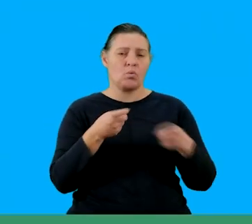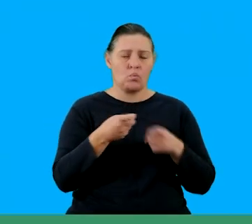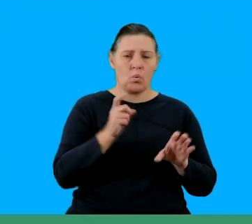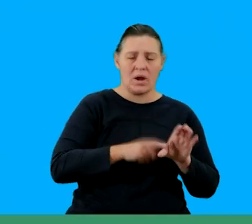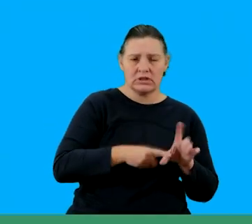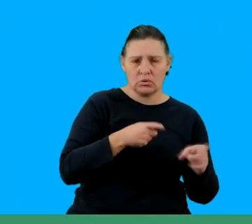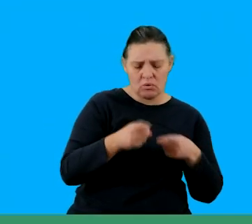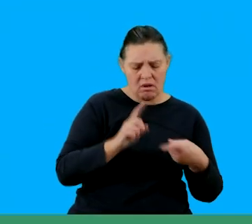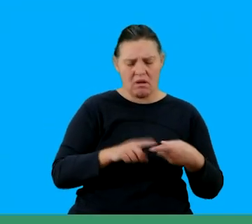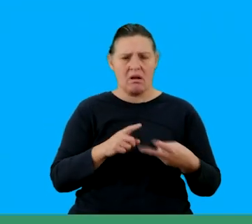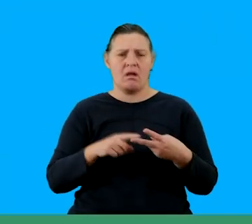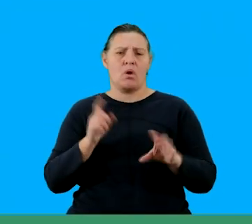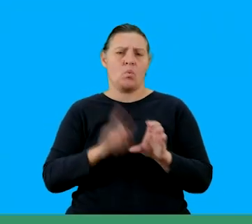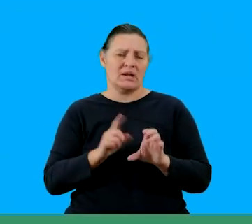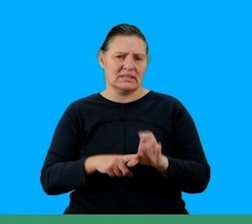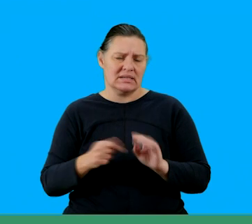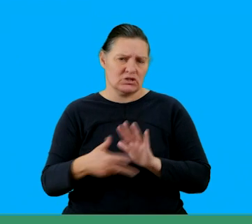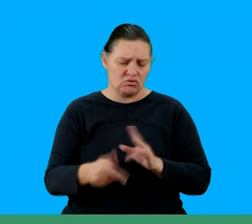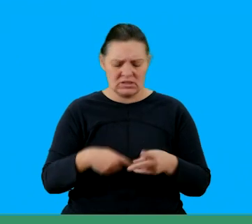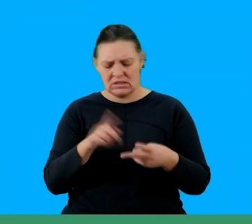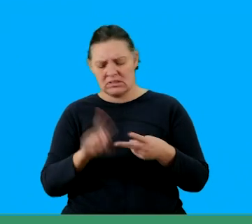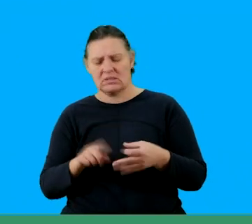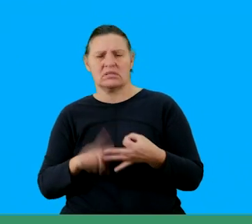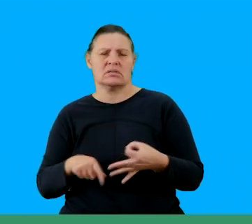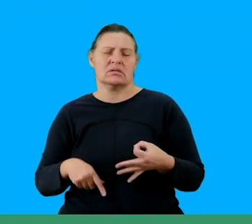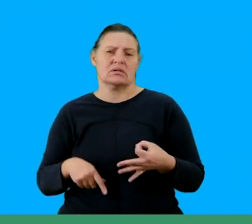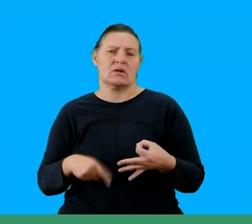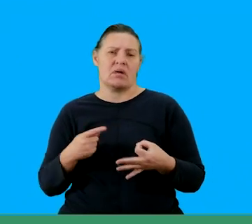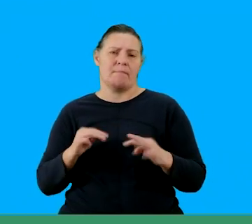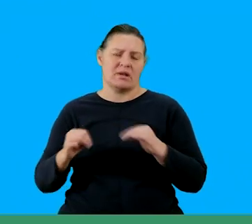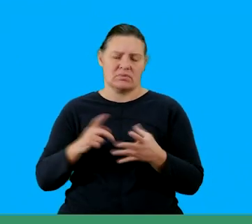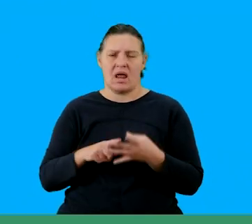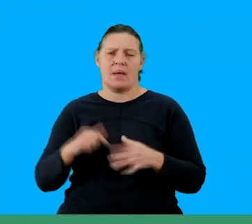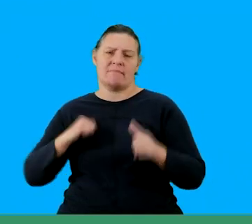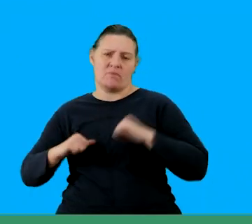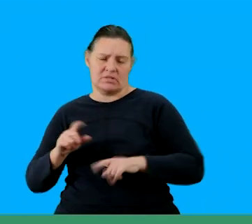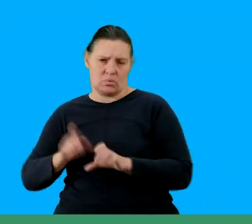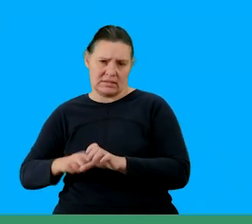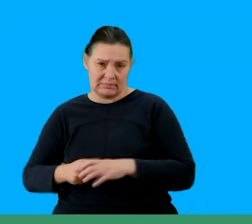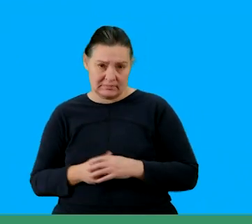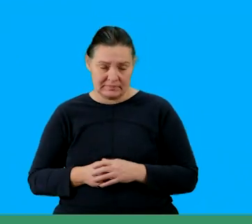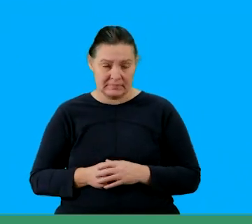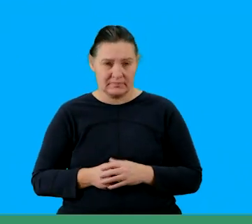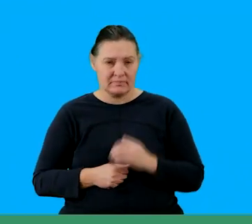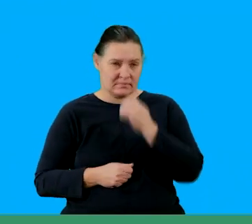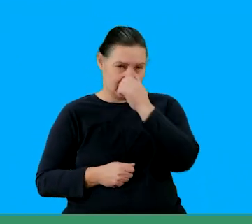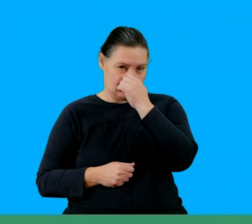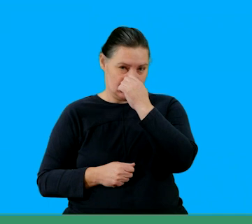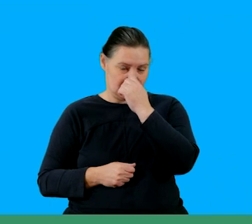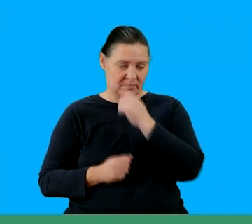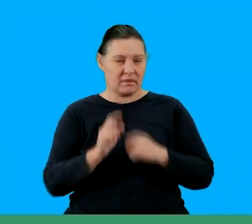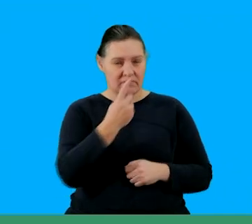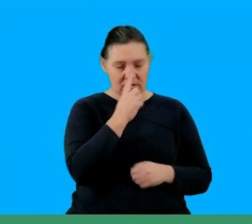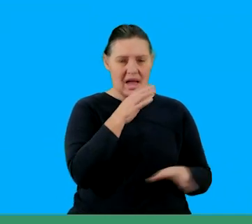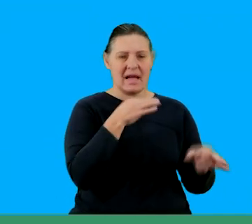control, what is quality assurance, what is quality management, and what is quality performance. Let us start. The first part